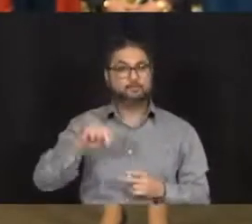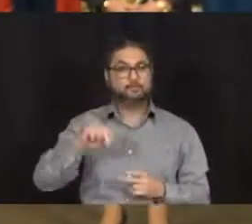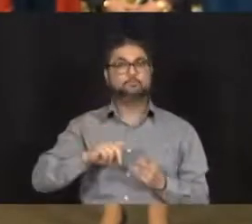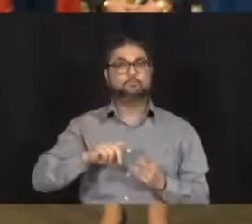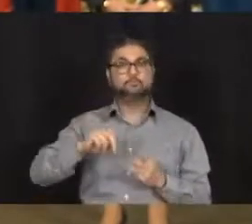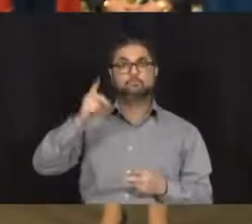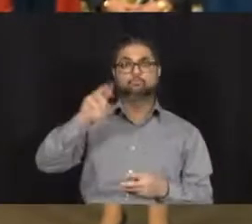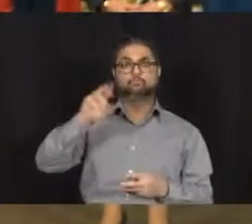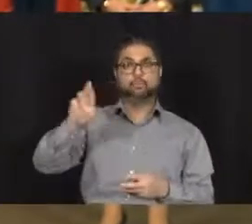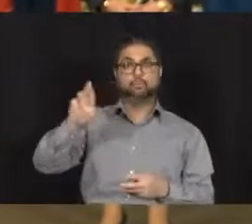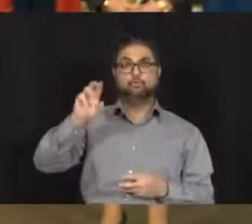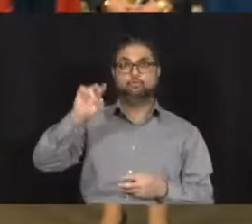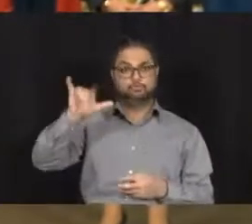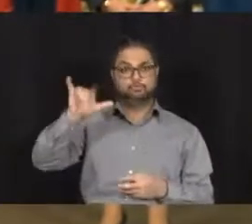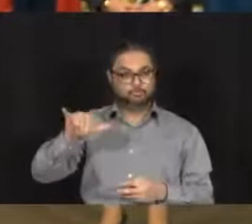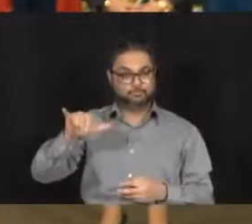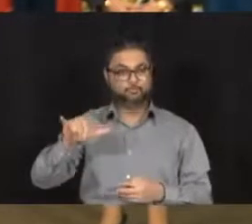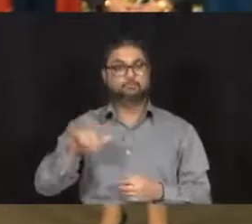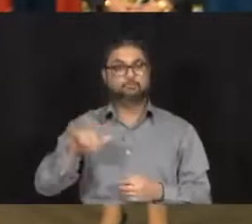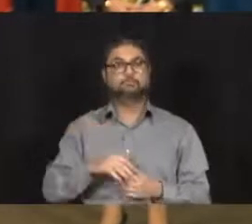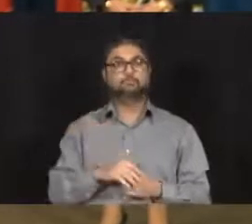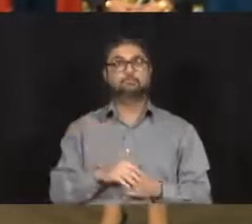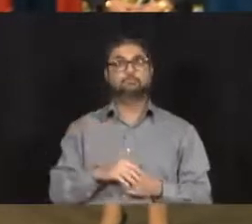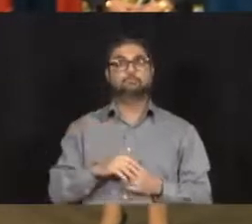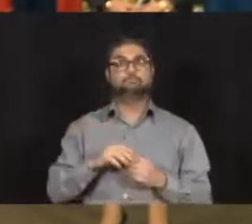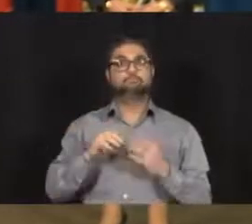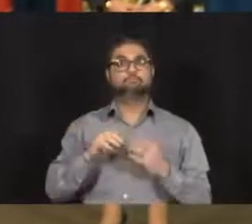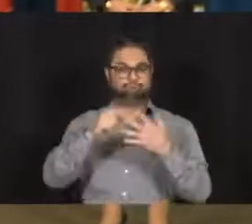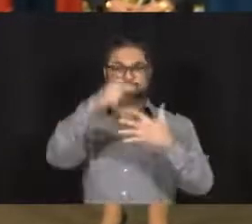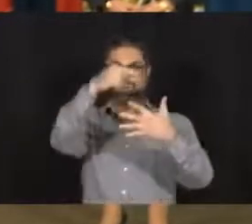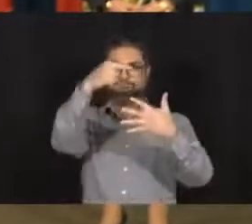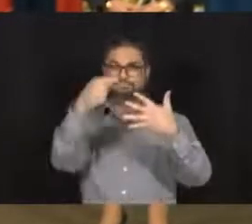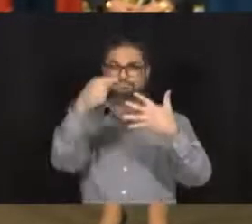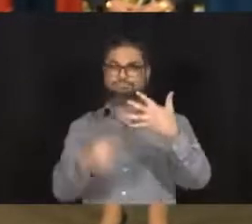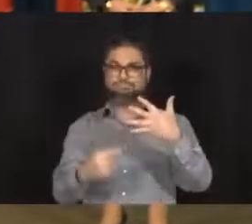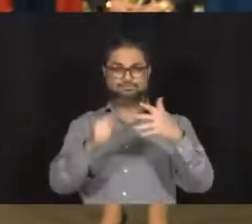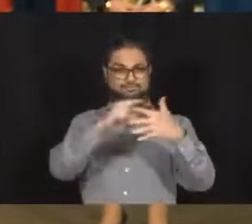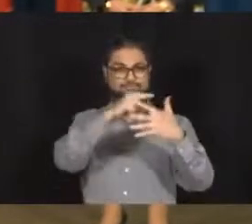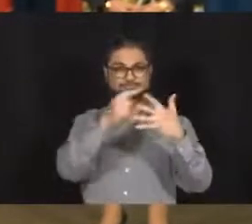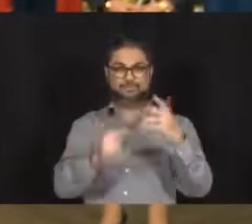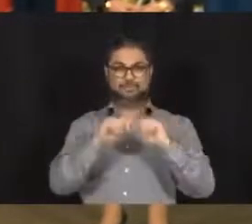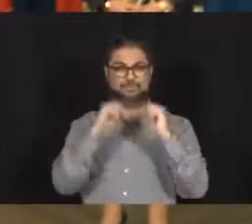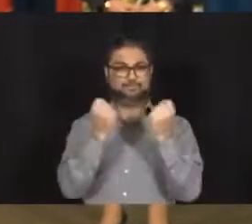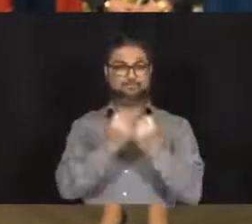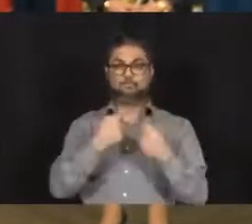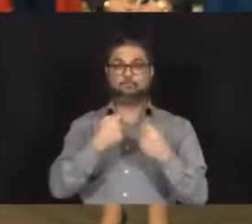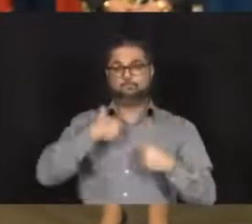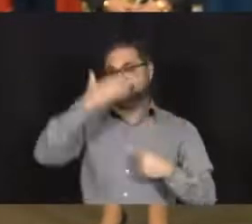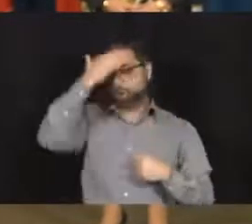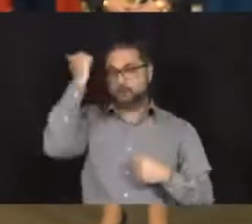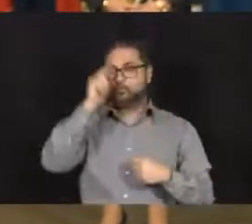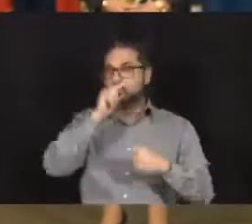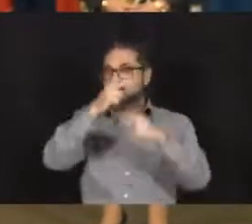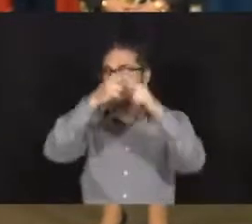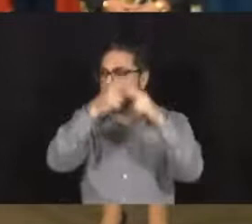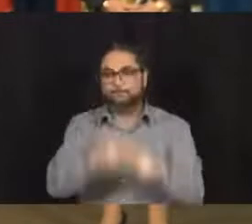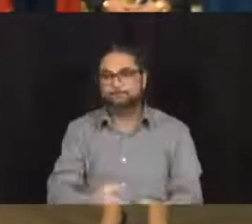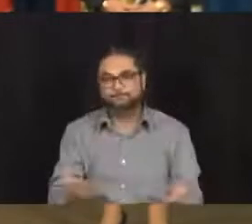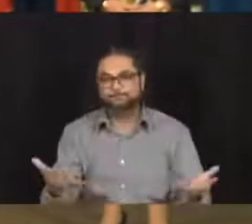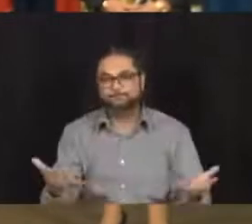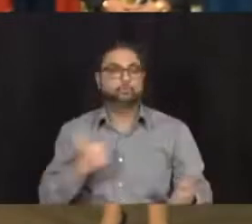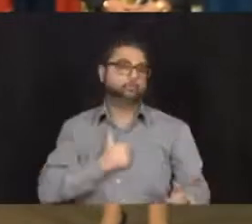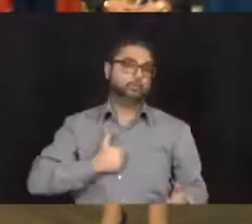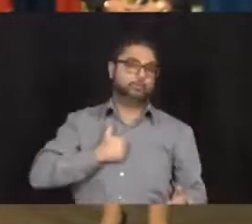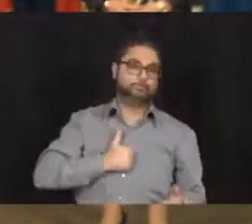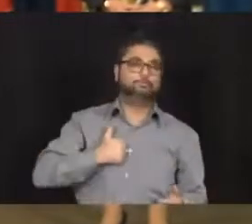Alvey and Guri, all of you. And I'm leaving out probably 20, 30 names, all stepping